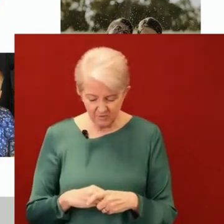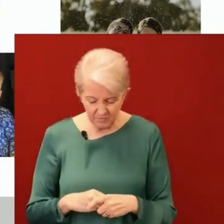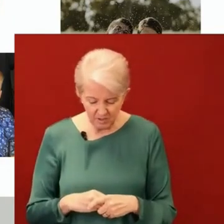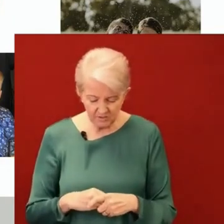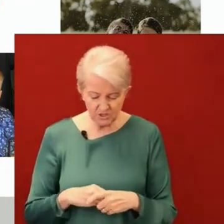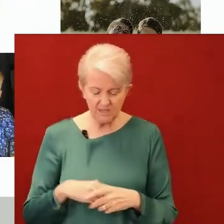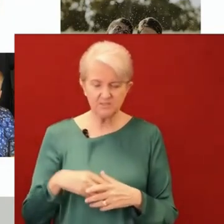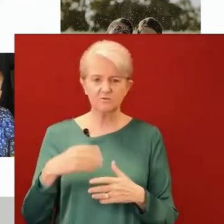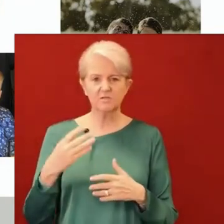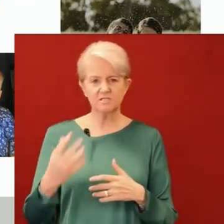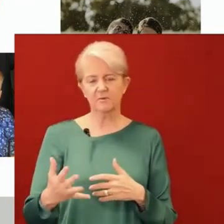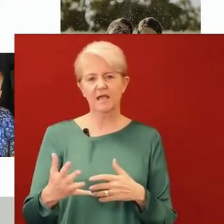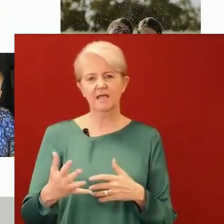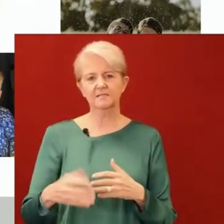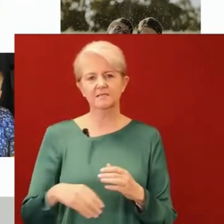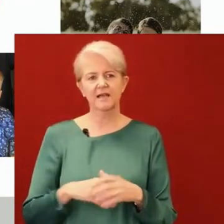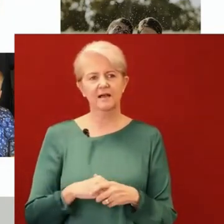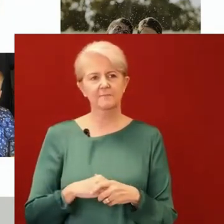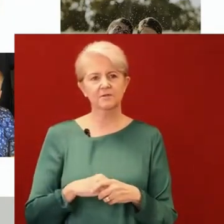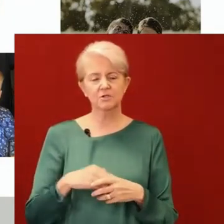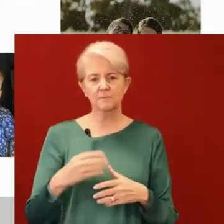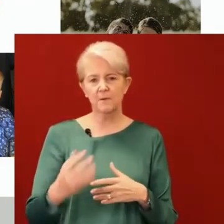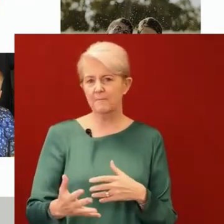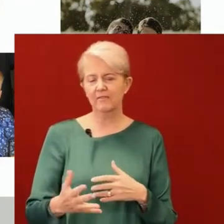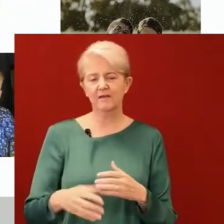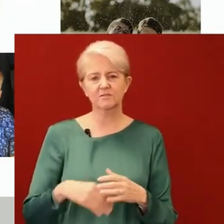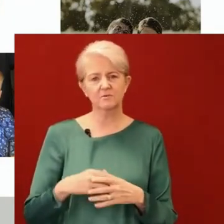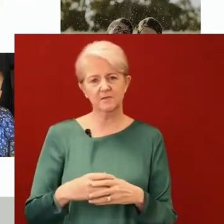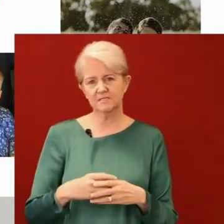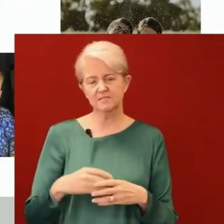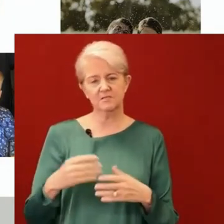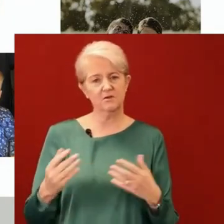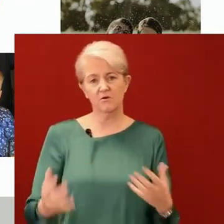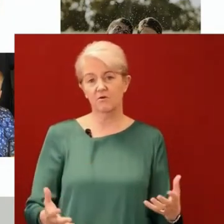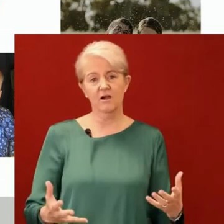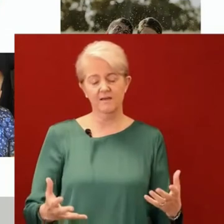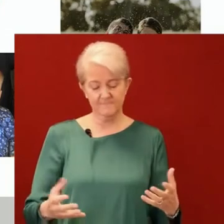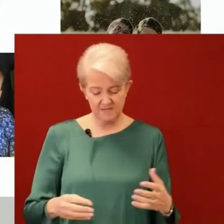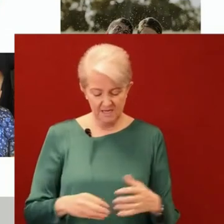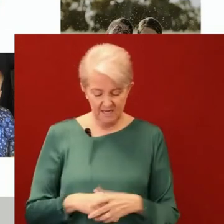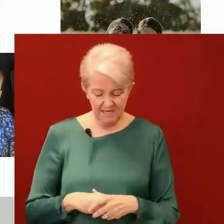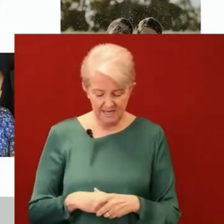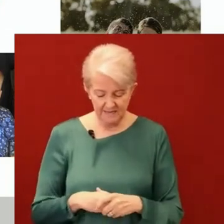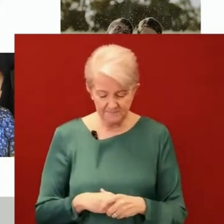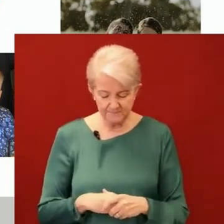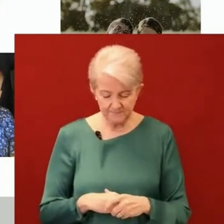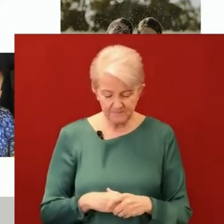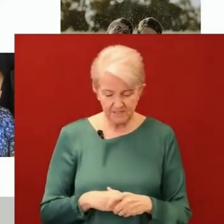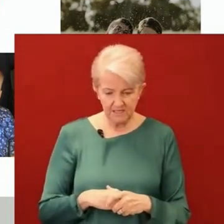He never apologised or explained to my mother, to my sister or I.